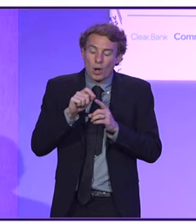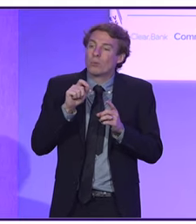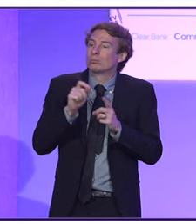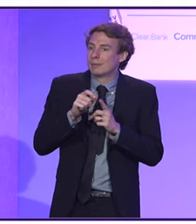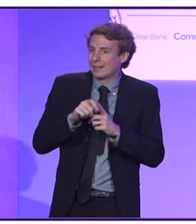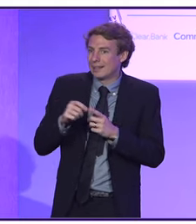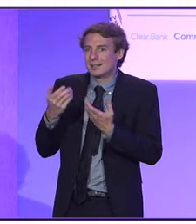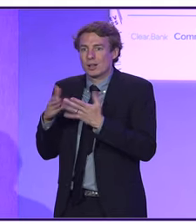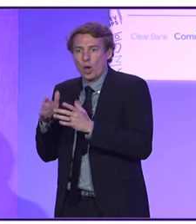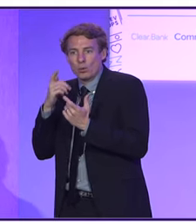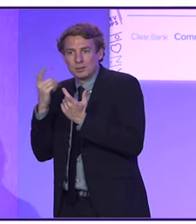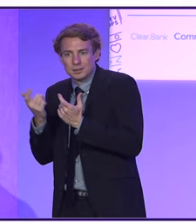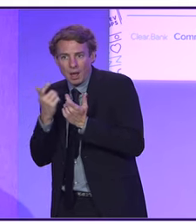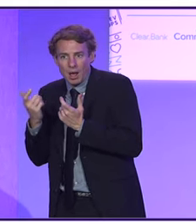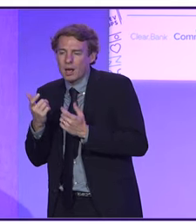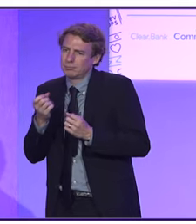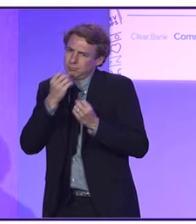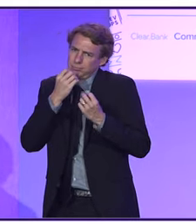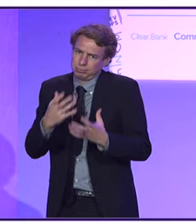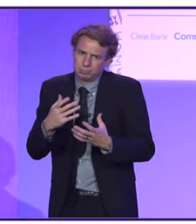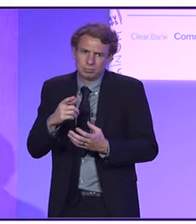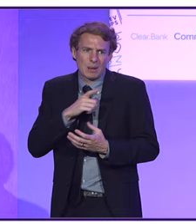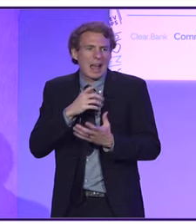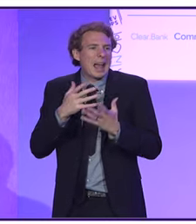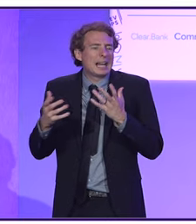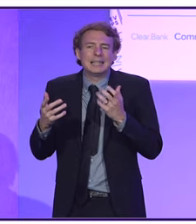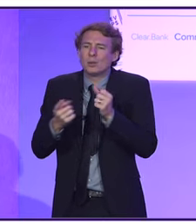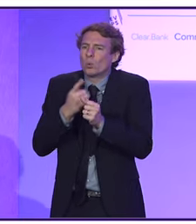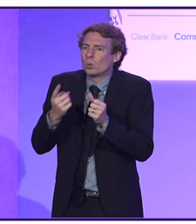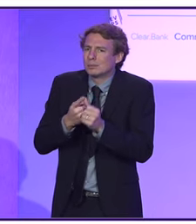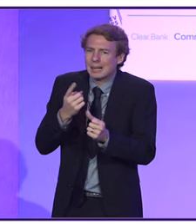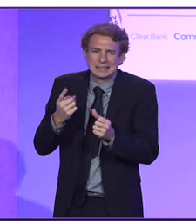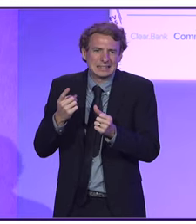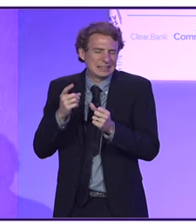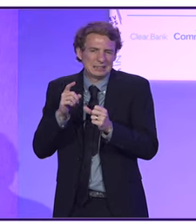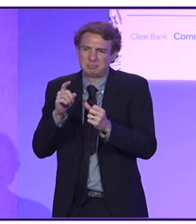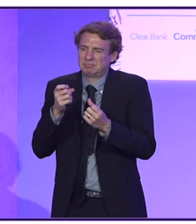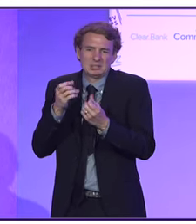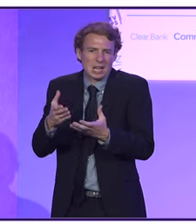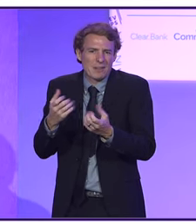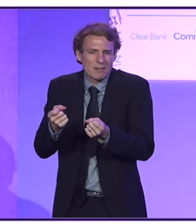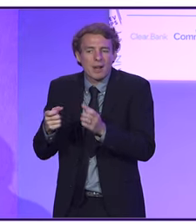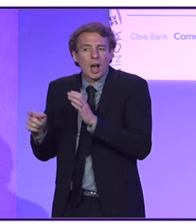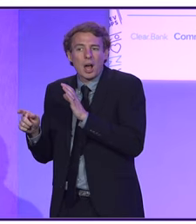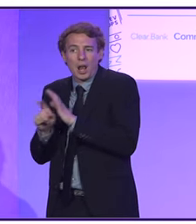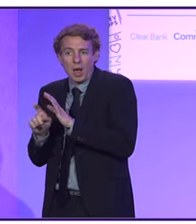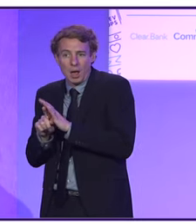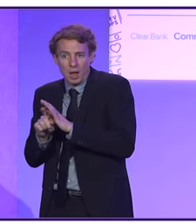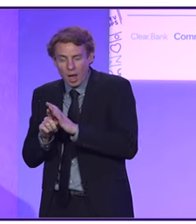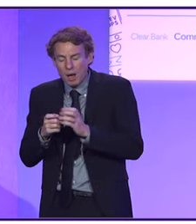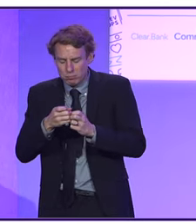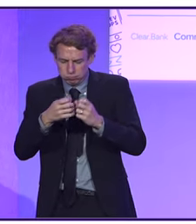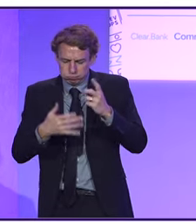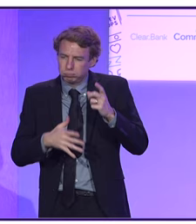any automated solutions you have, so for example, alarms are constantly polling Prometheus to check those metrics, that will also be picked up.